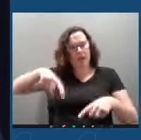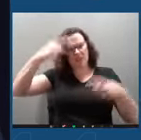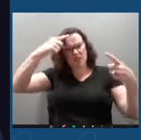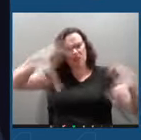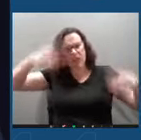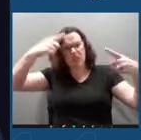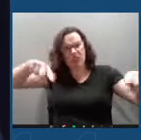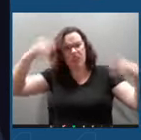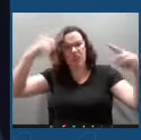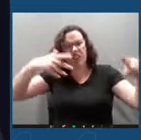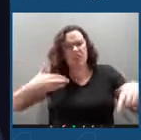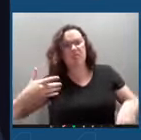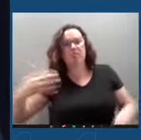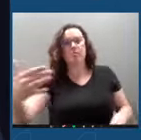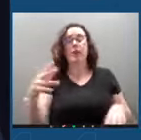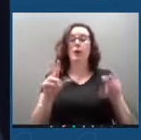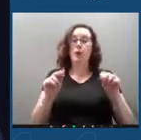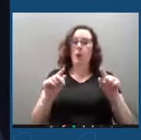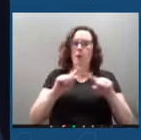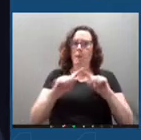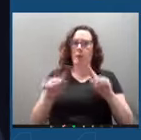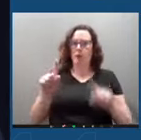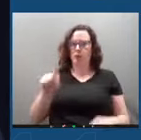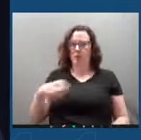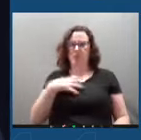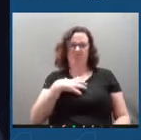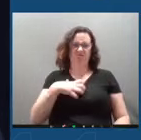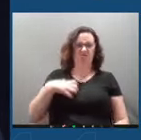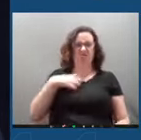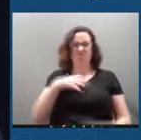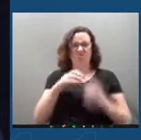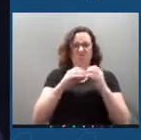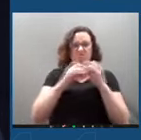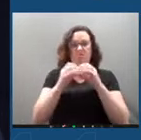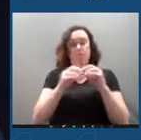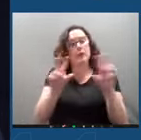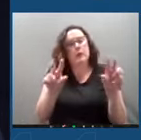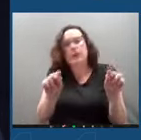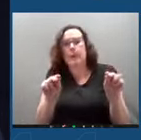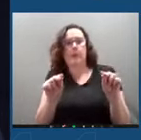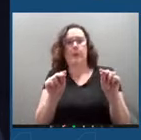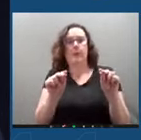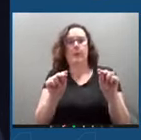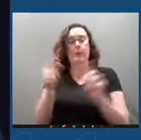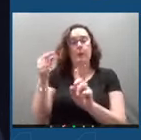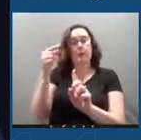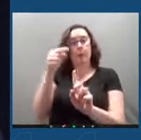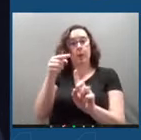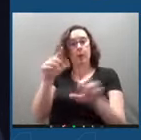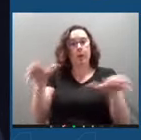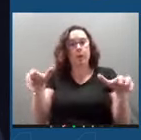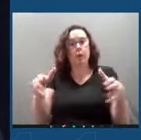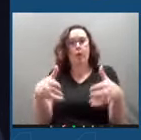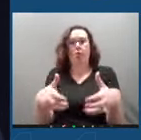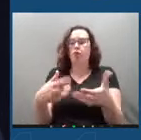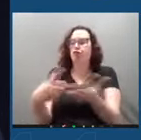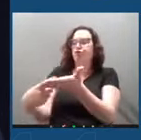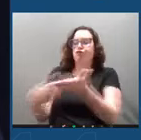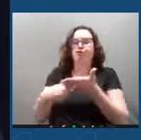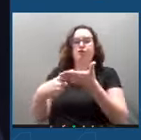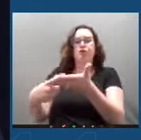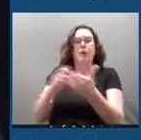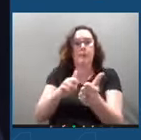not supposed to be disagreeable. When we come together, we can do this. We can pass laws that protect